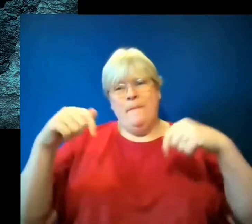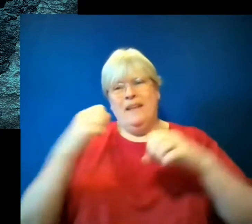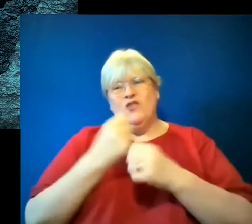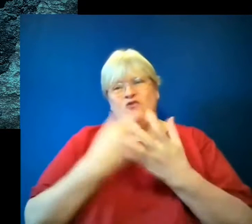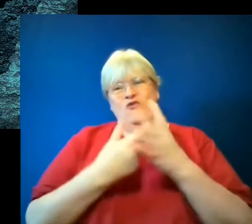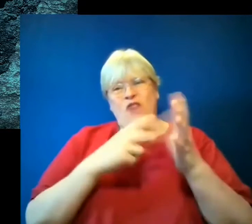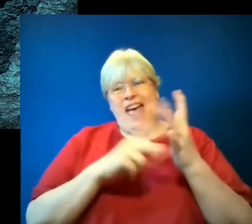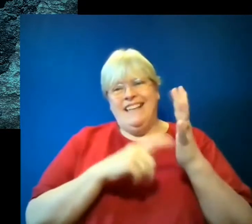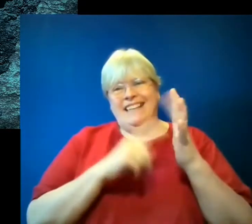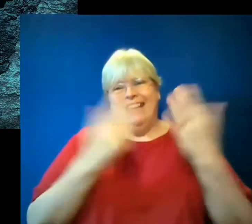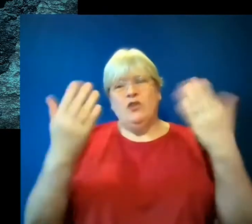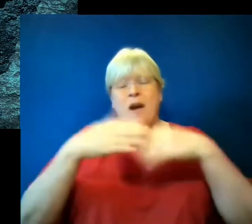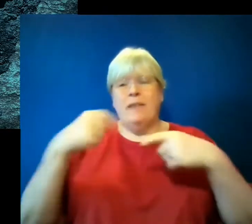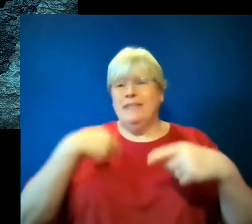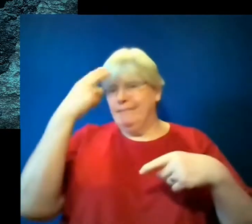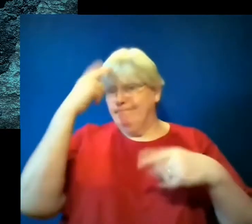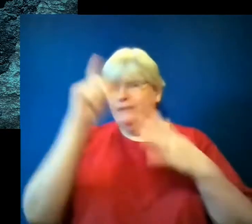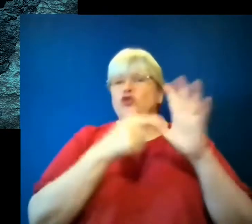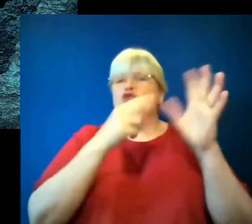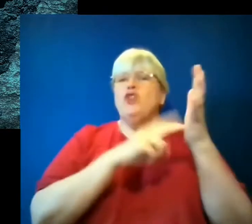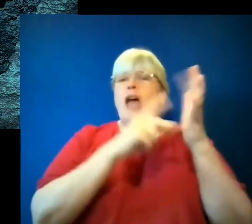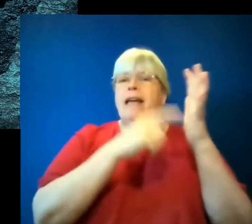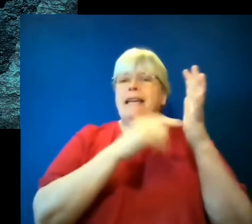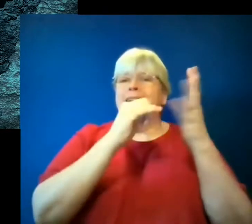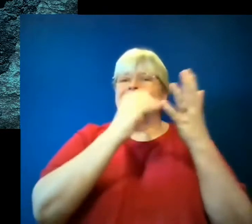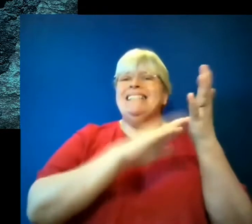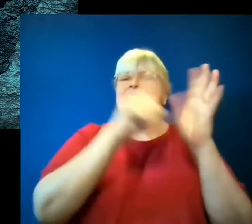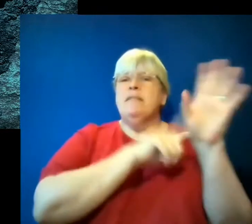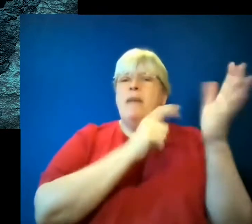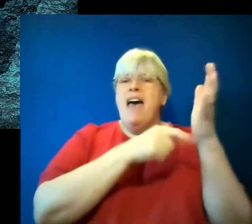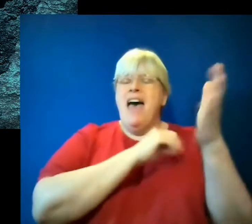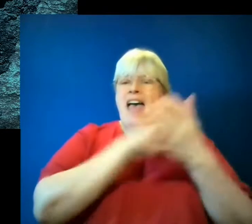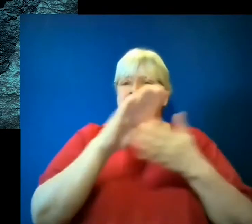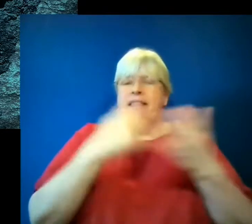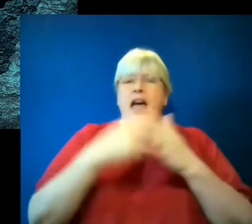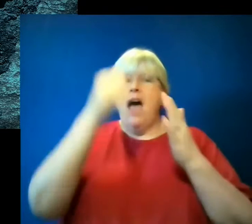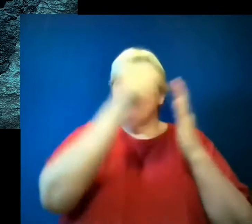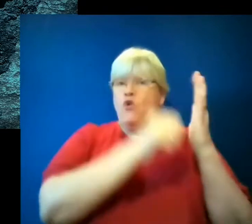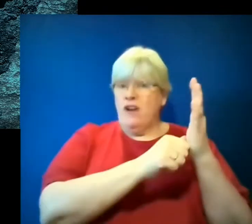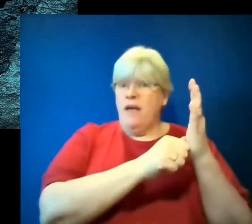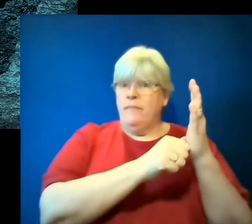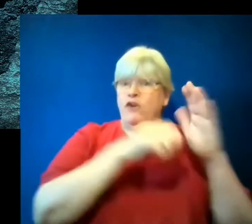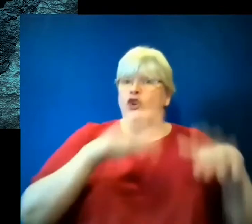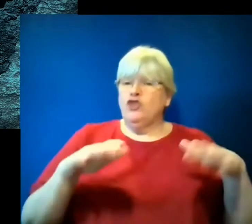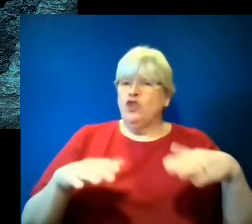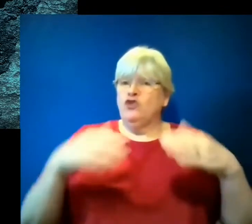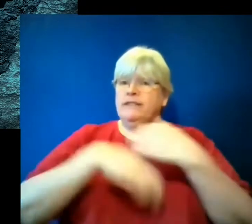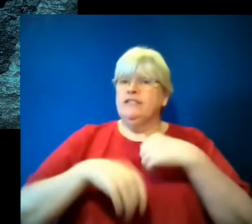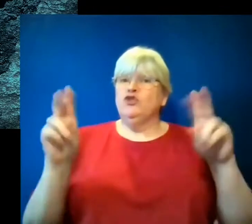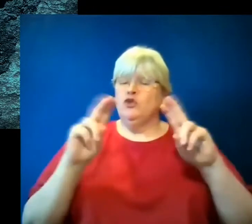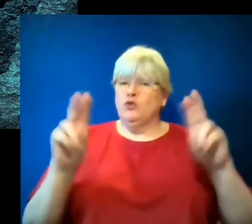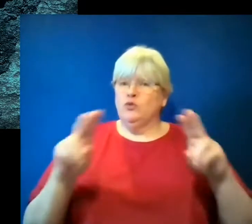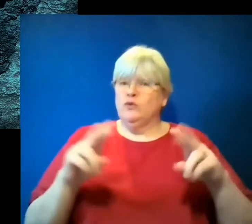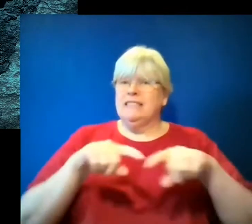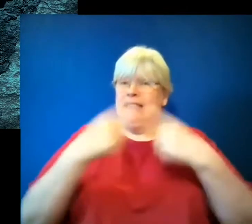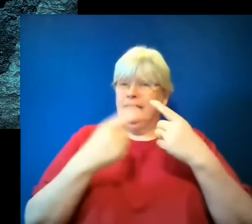I'm Janet Smith, and I programme for children in schools at the Bath, Boswell and Dublin Literature Festivals. And